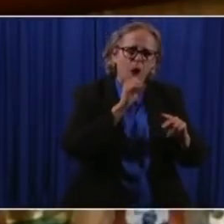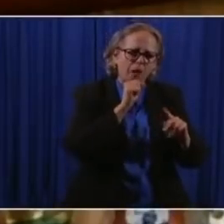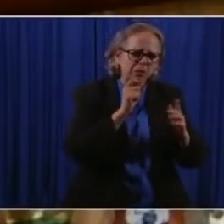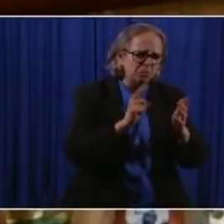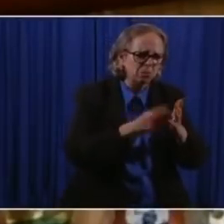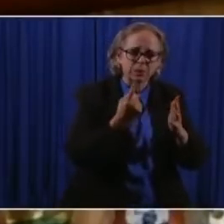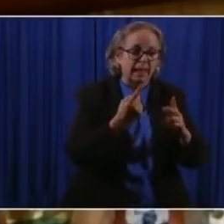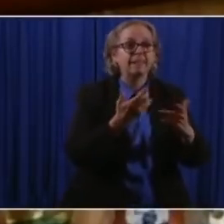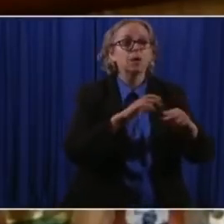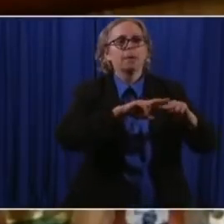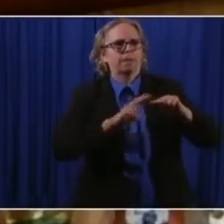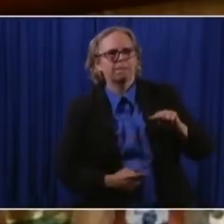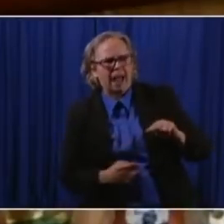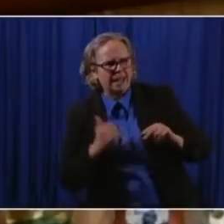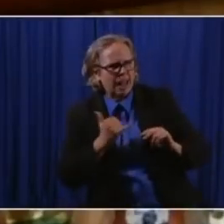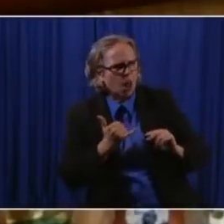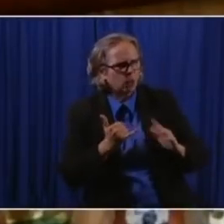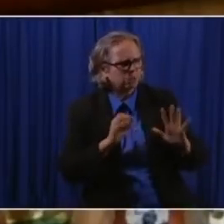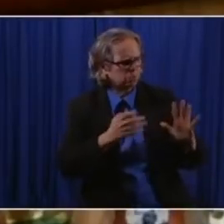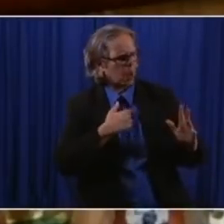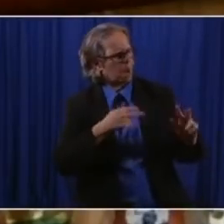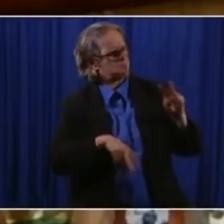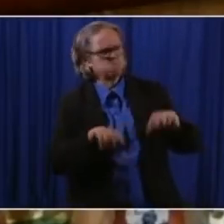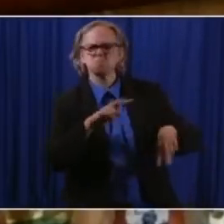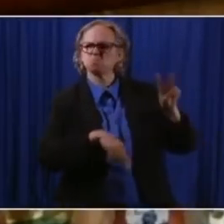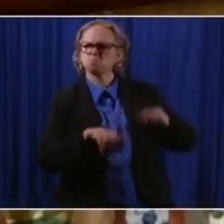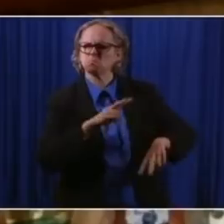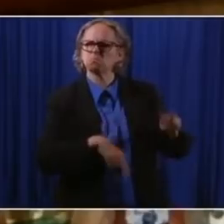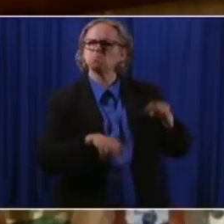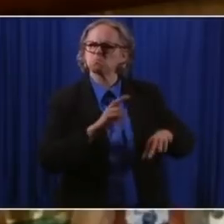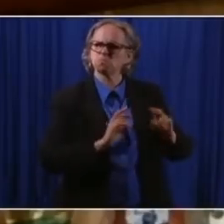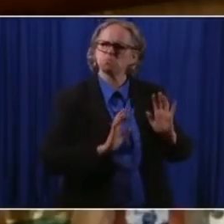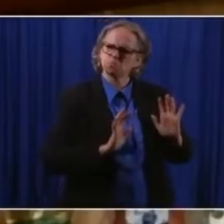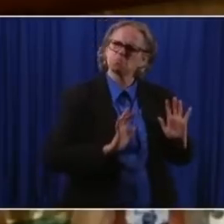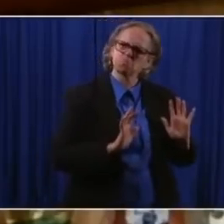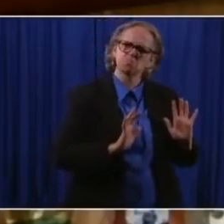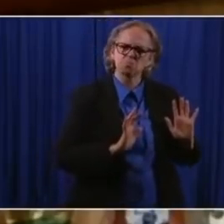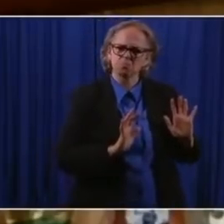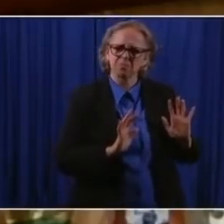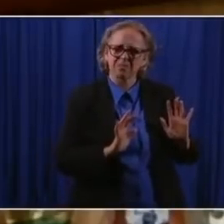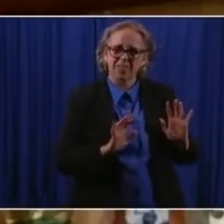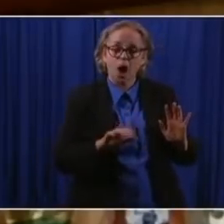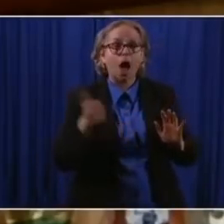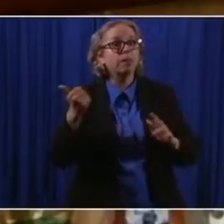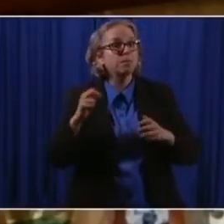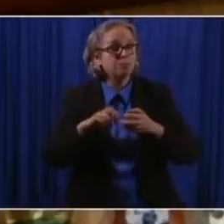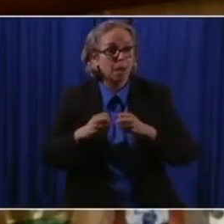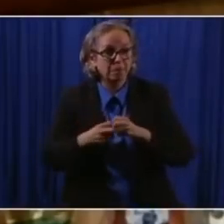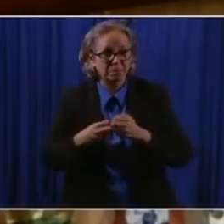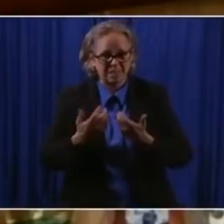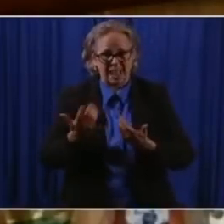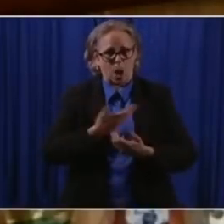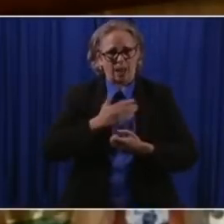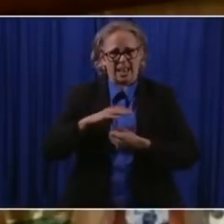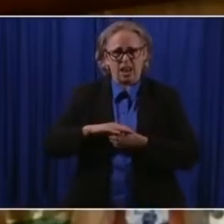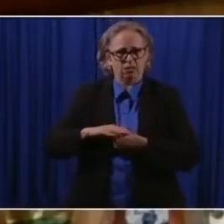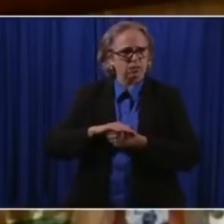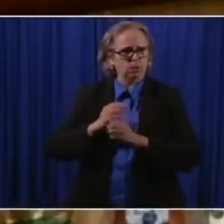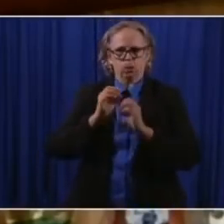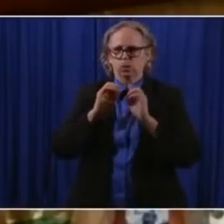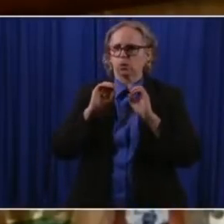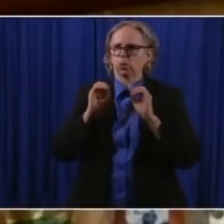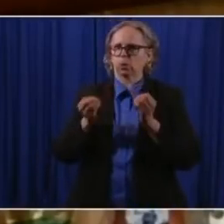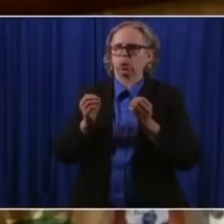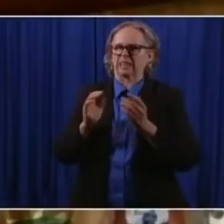that we also don't have high-speed internet in Southeast Ohio in many areas, especially outlying areas. So that was a factor in